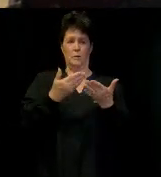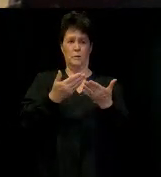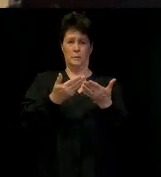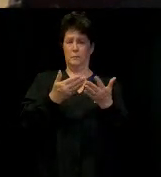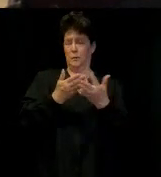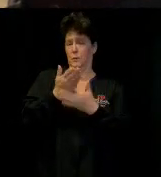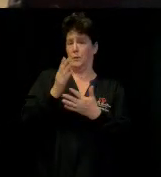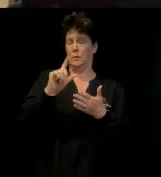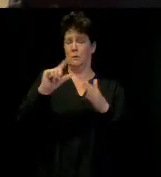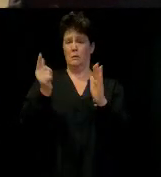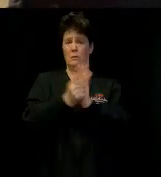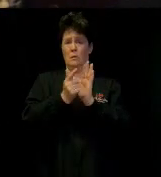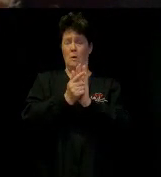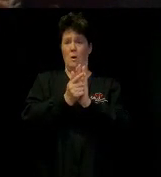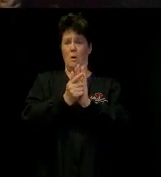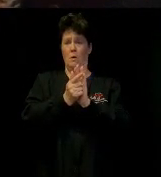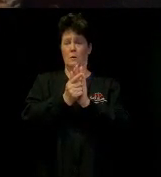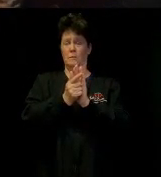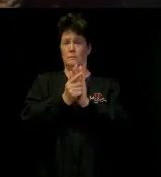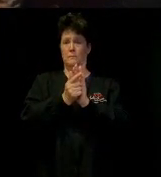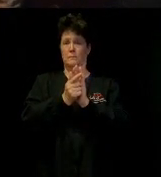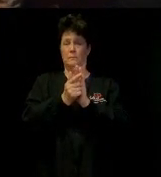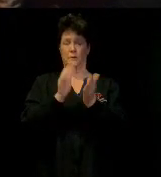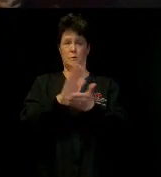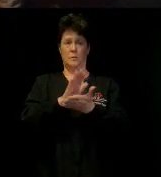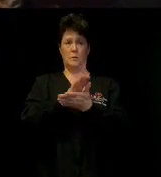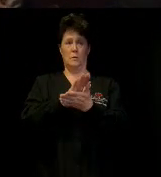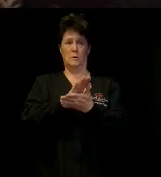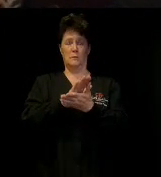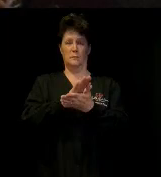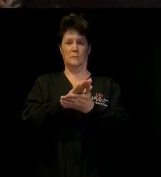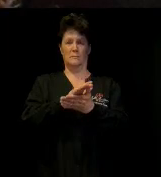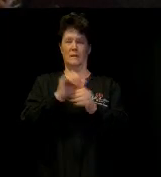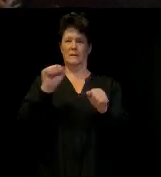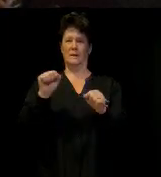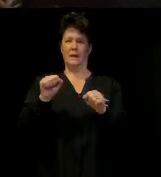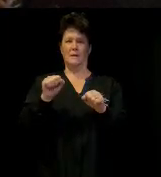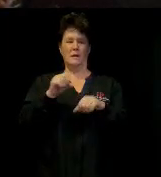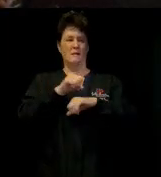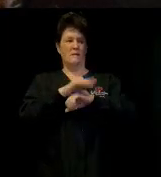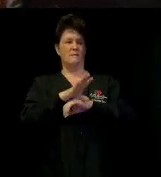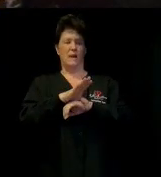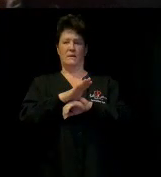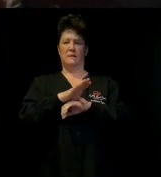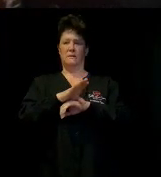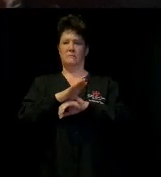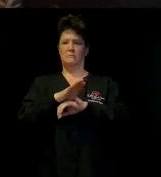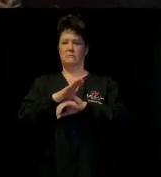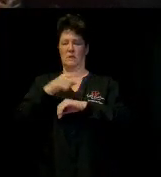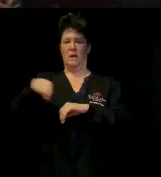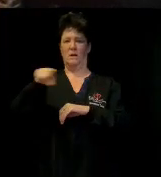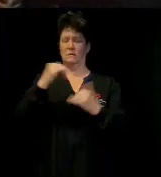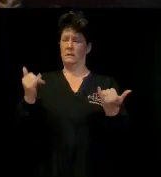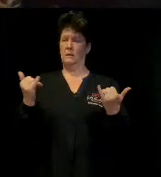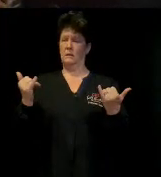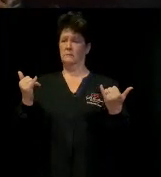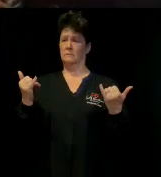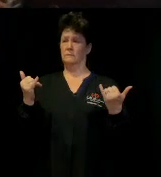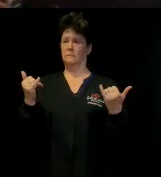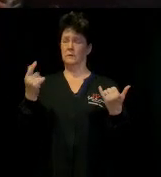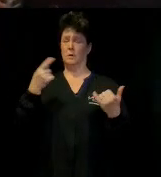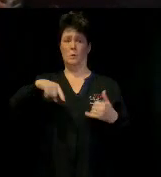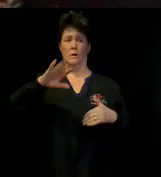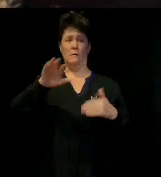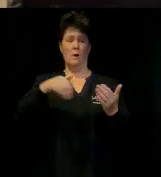with to be effective in day-to-day life. You have to realize, as believers, we are in warfare. We all been